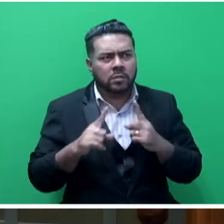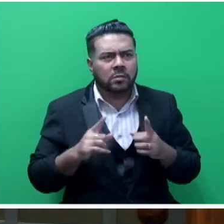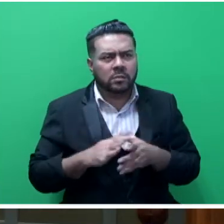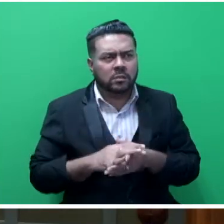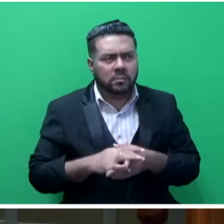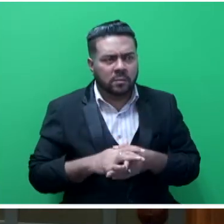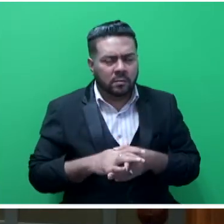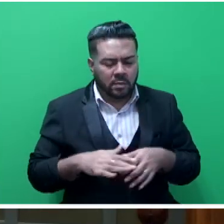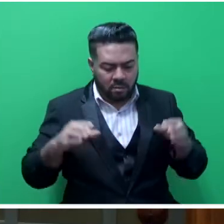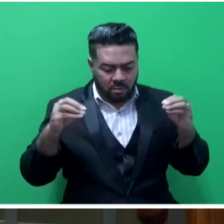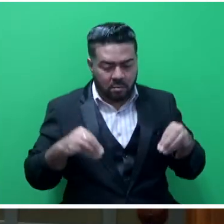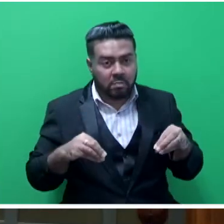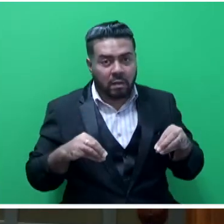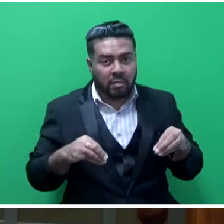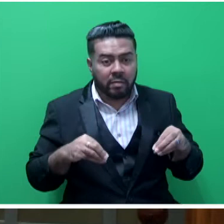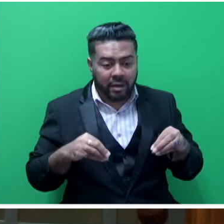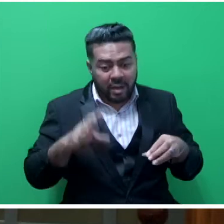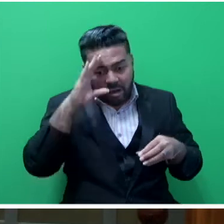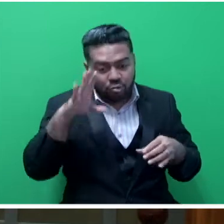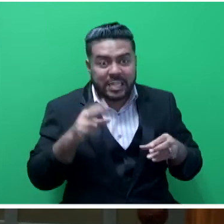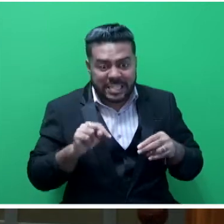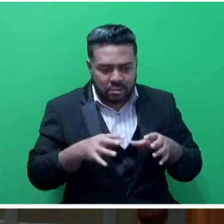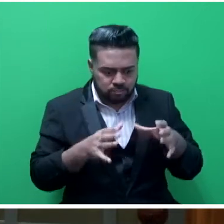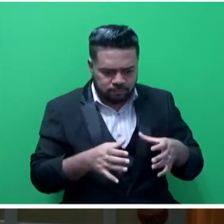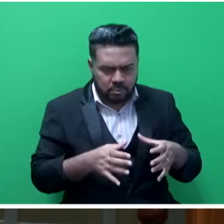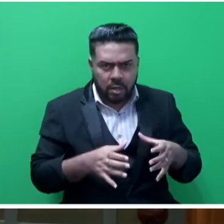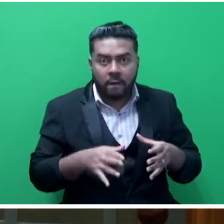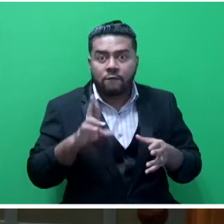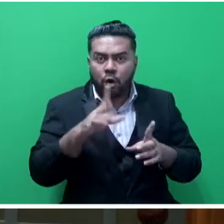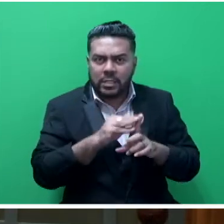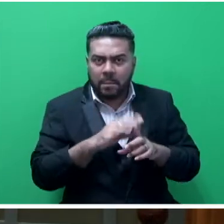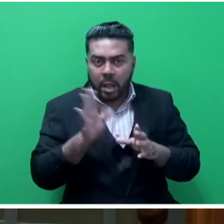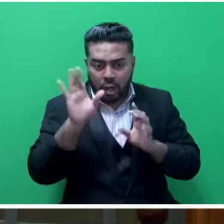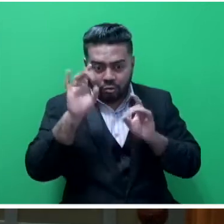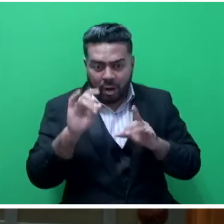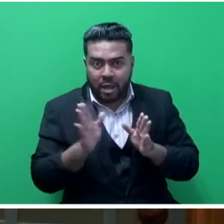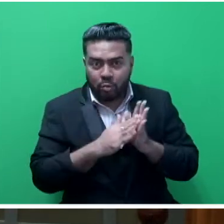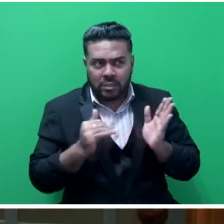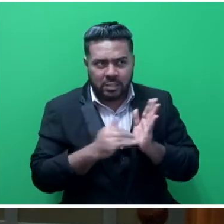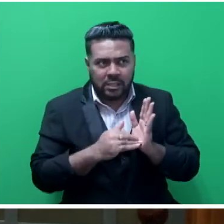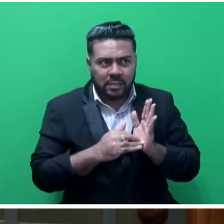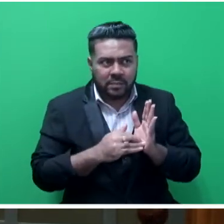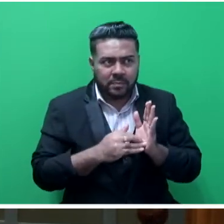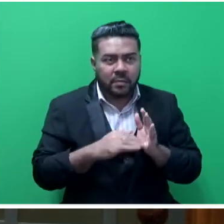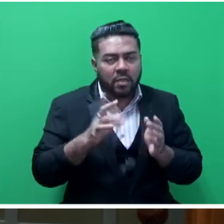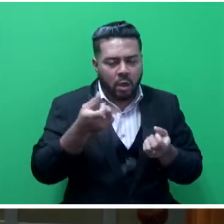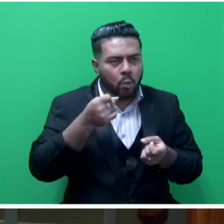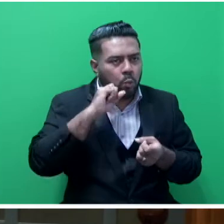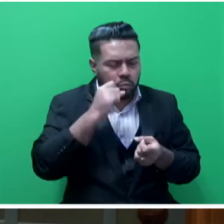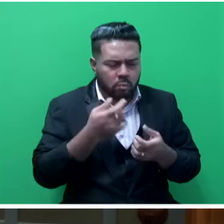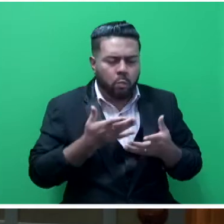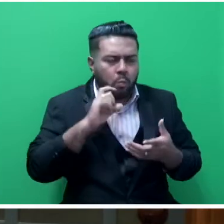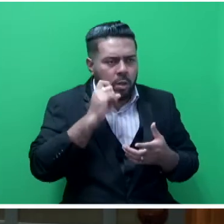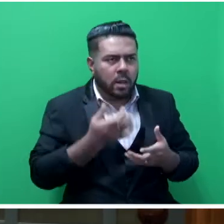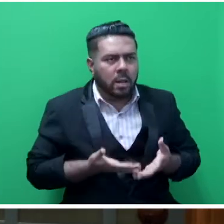their needs within their own country. Nevertheless, countries such as, for example, Australia and New Zealand have indicated to us that they're willing to actually help us in